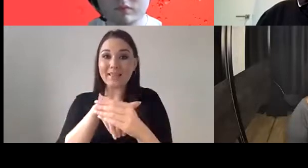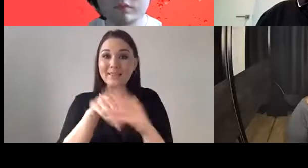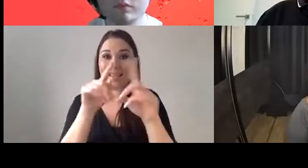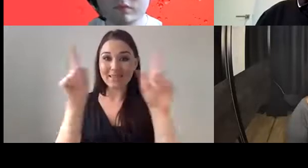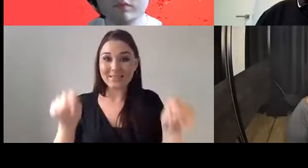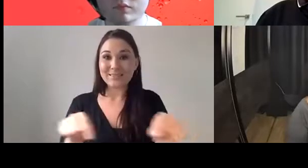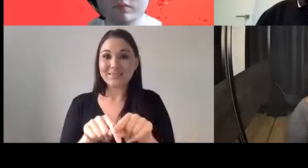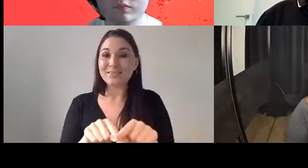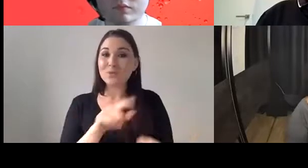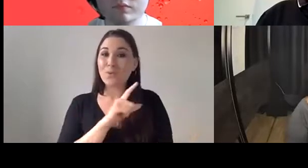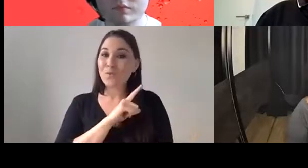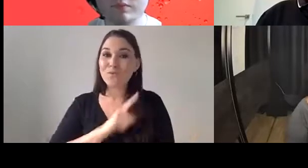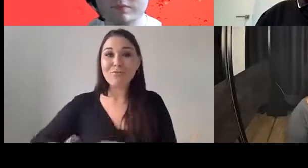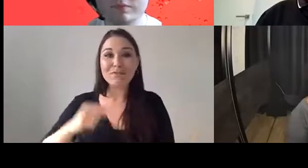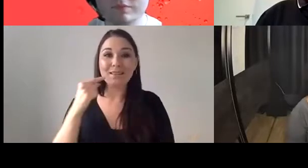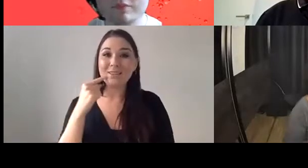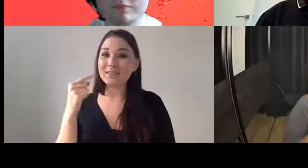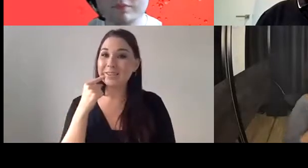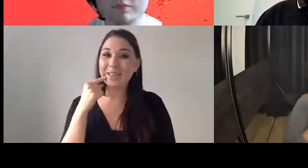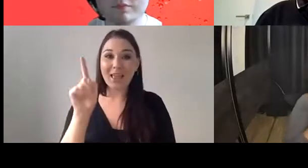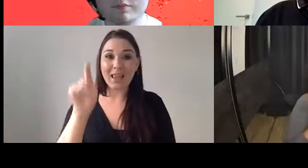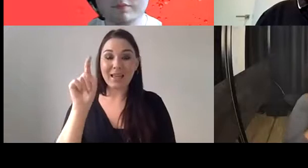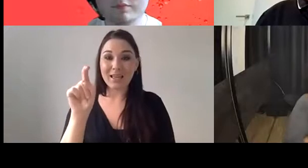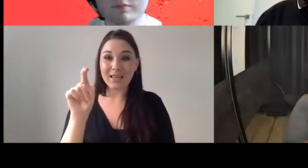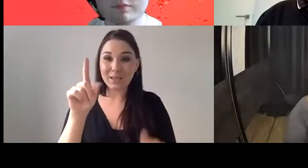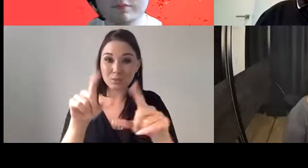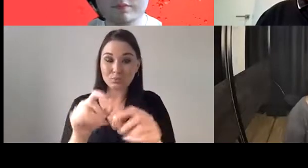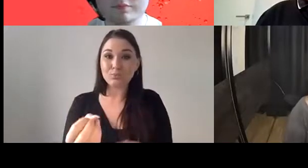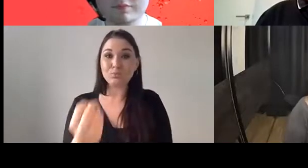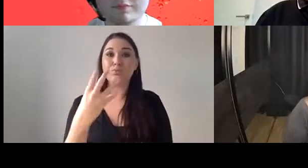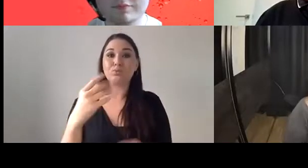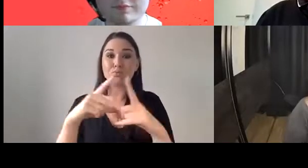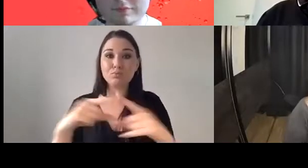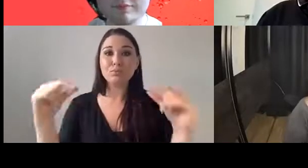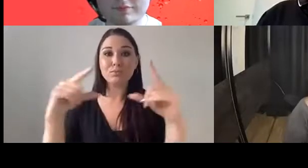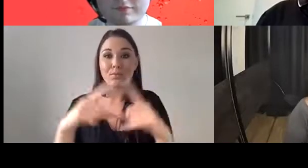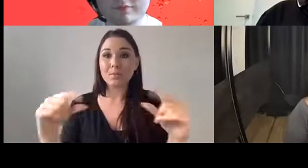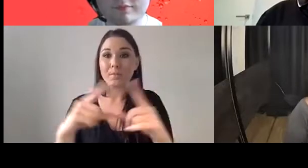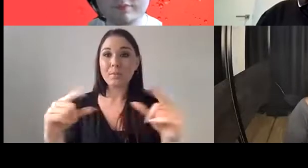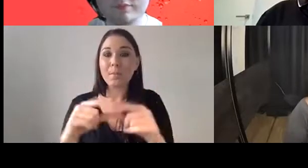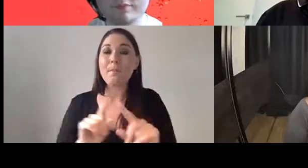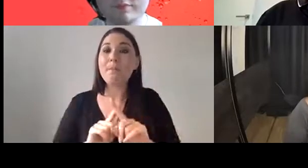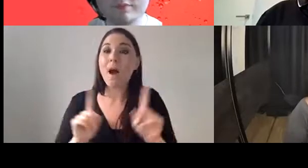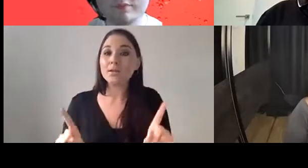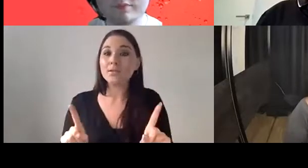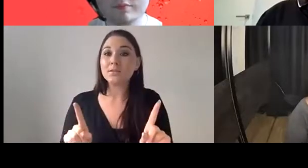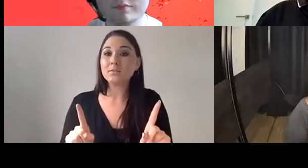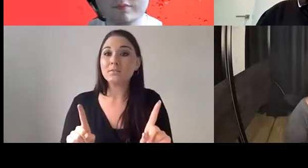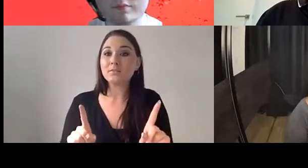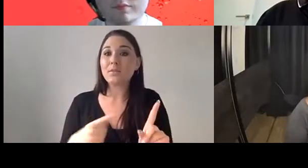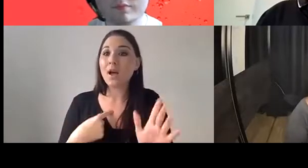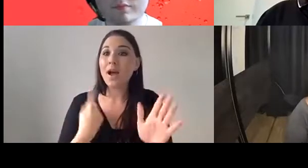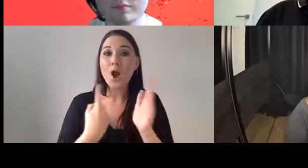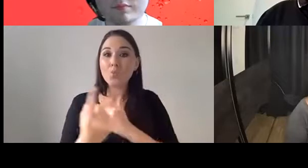So very, very easily I can click a button and subtitles magically appear. However, you can only